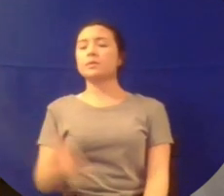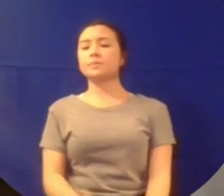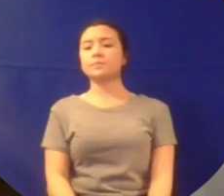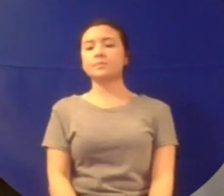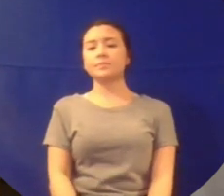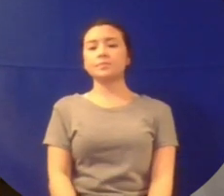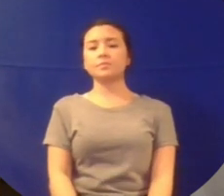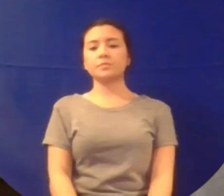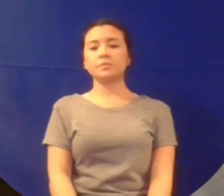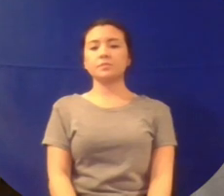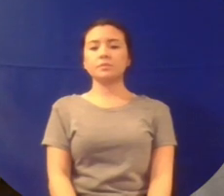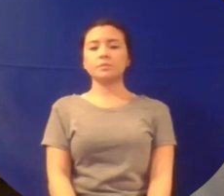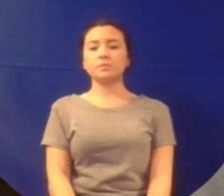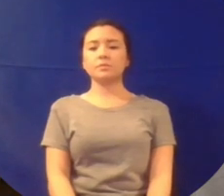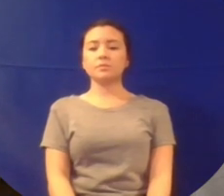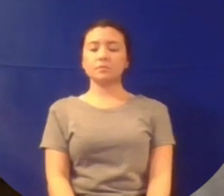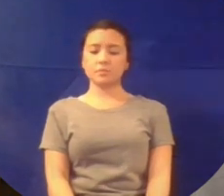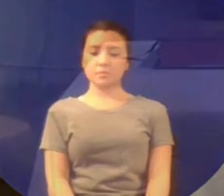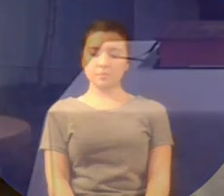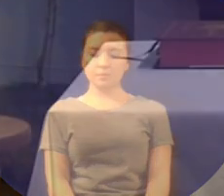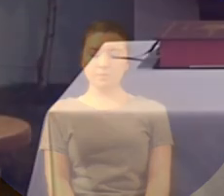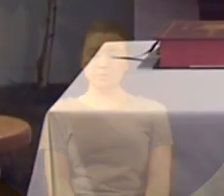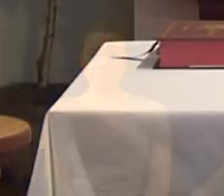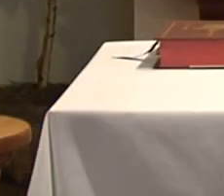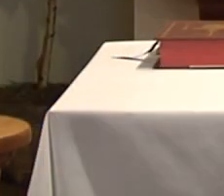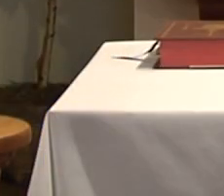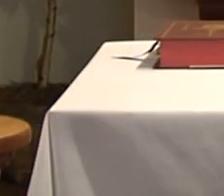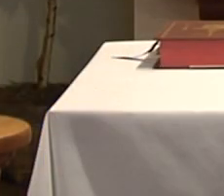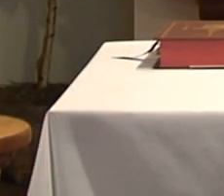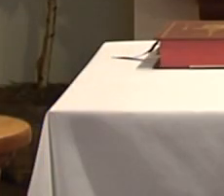say the word, and my soul shall be healed.